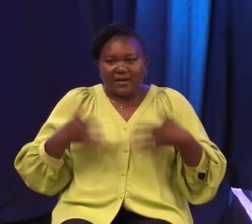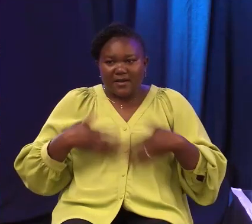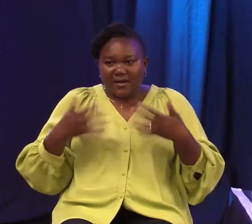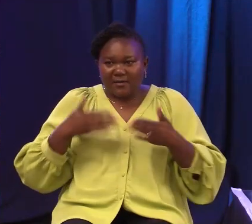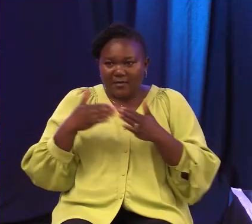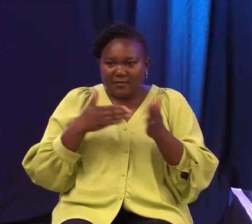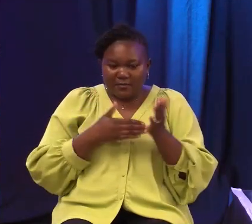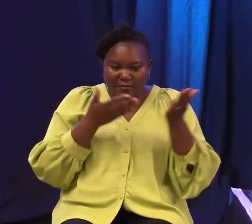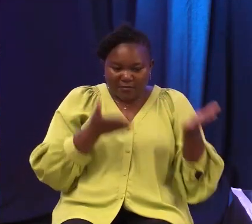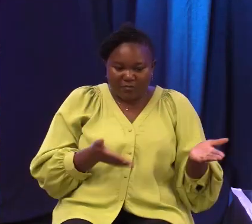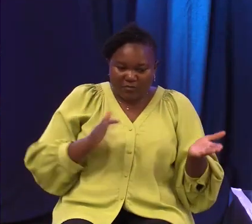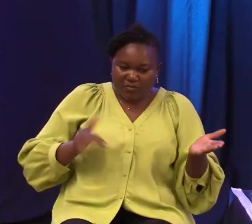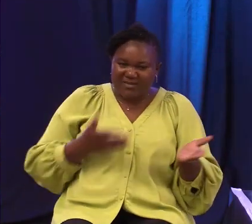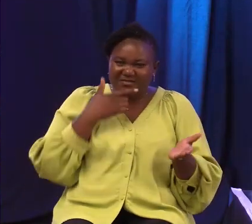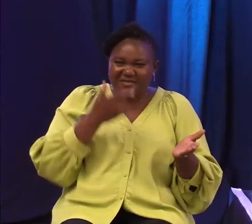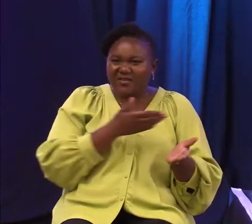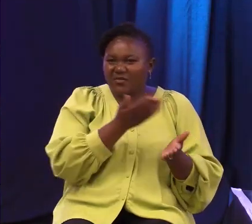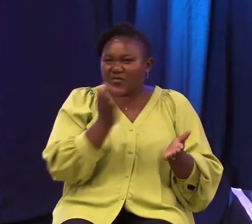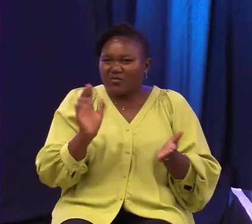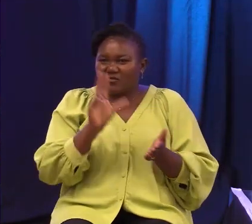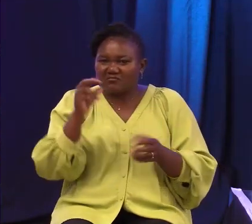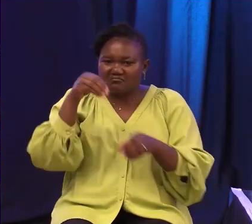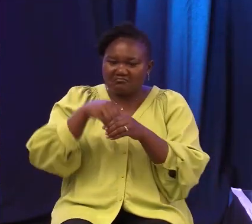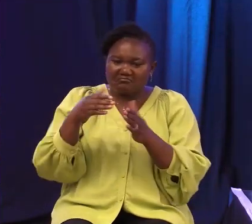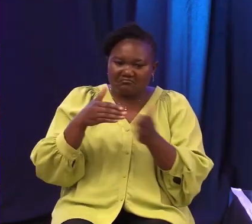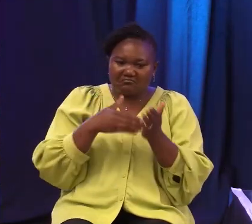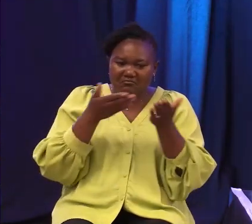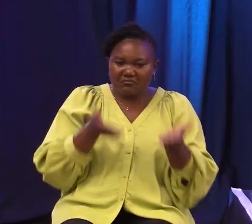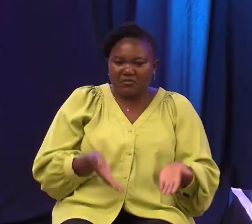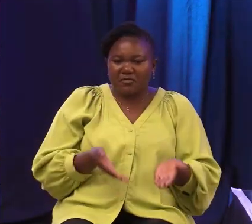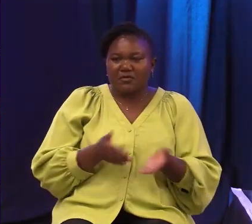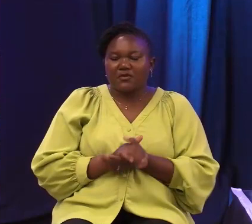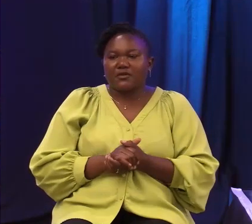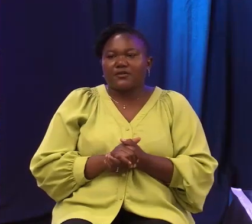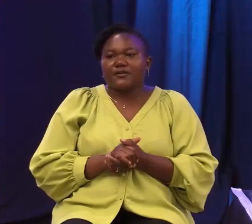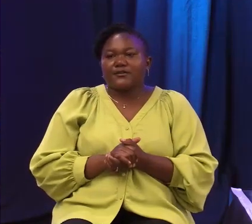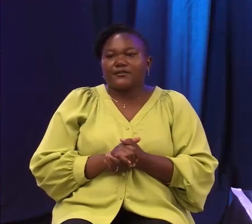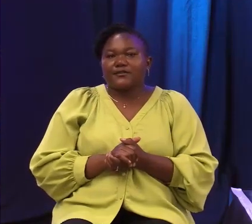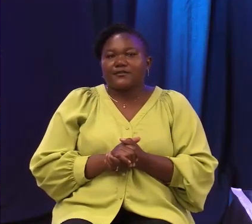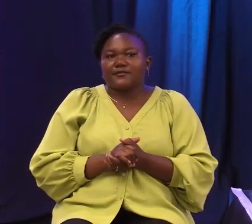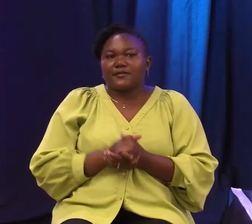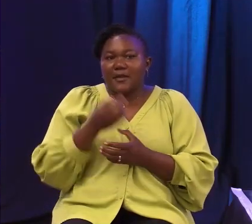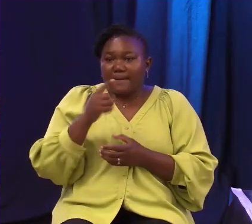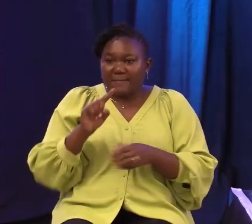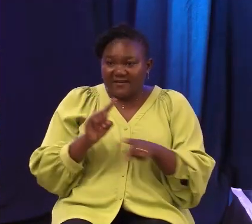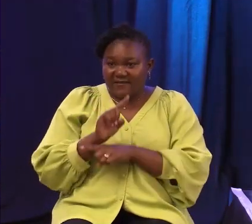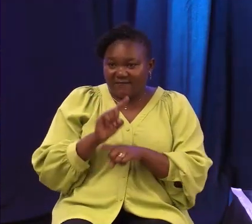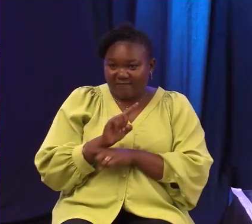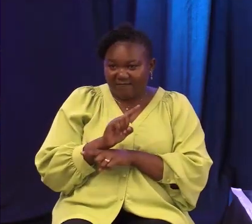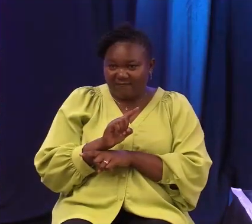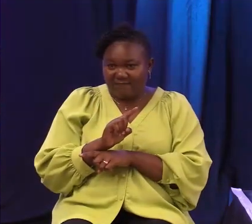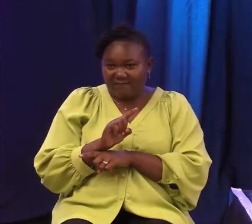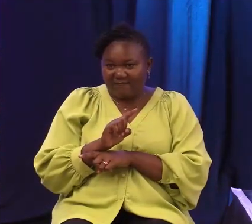in order to just thank everybody who made this event possible. And but first and foremost, I want